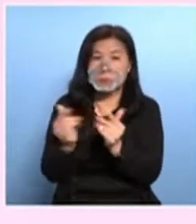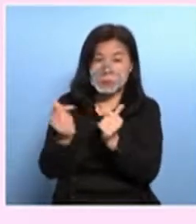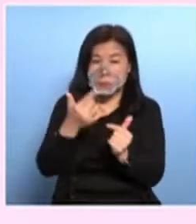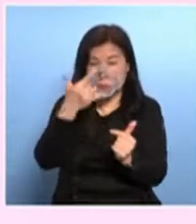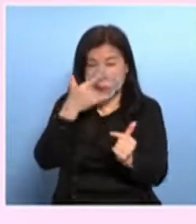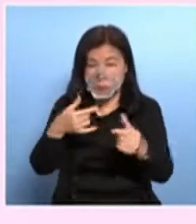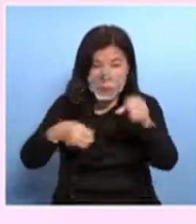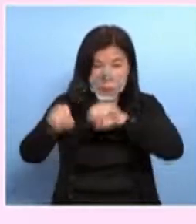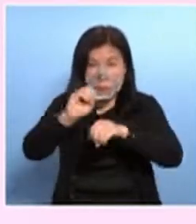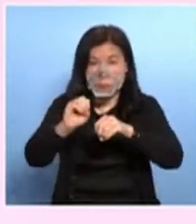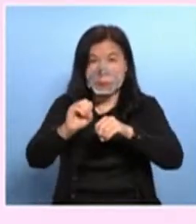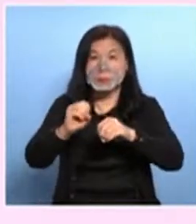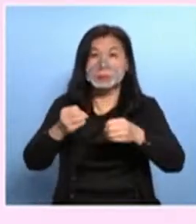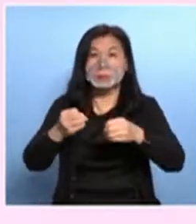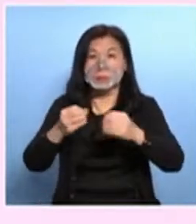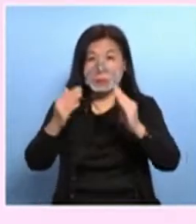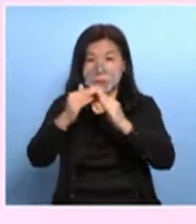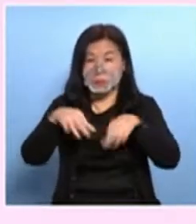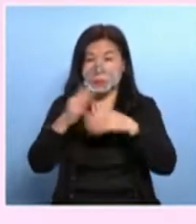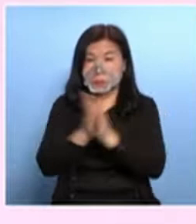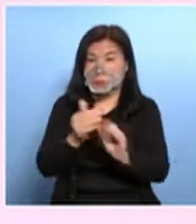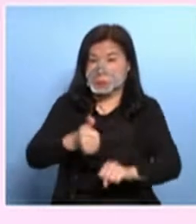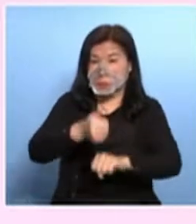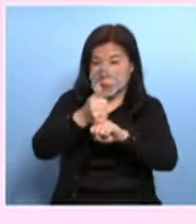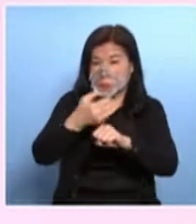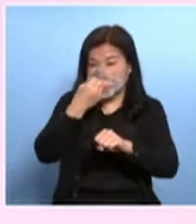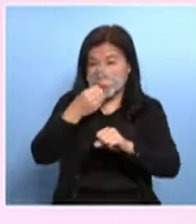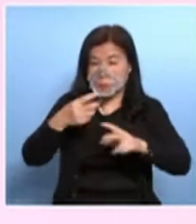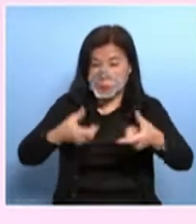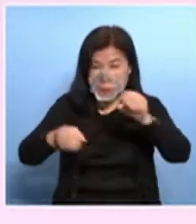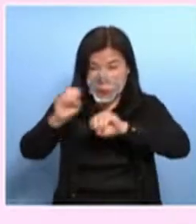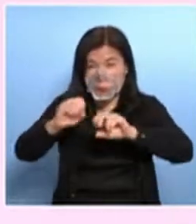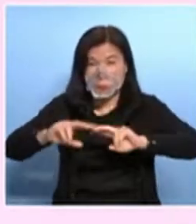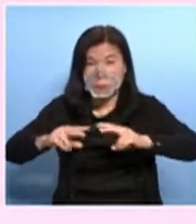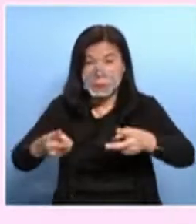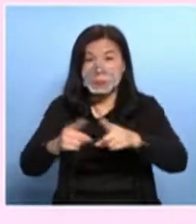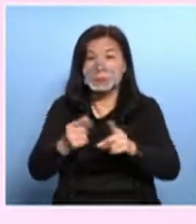INT uses, which will foster INT development in Hong Kong.